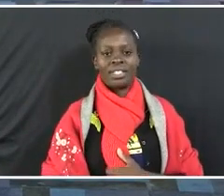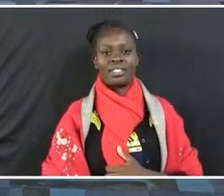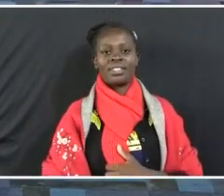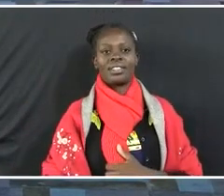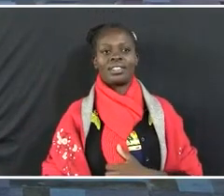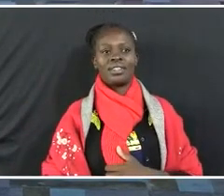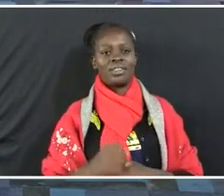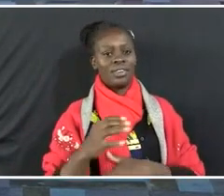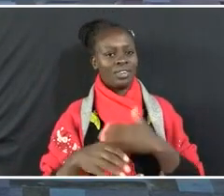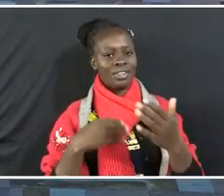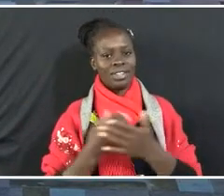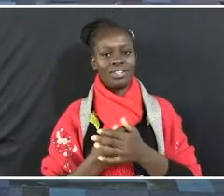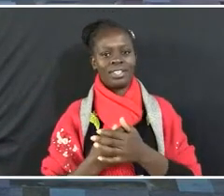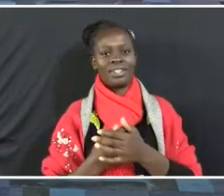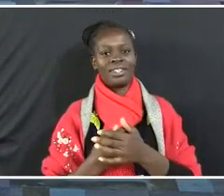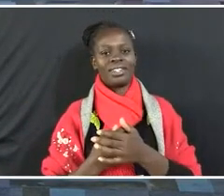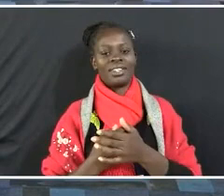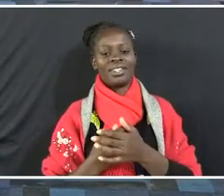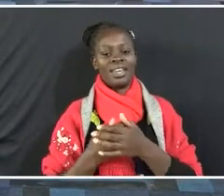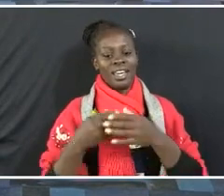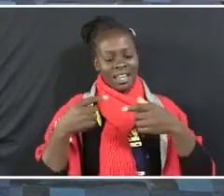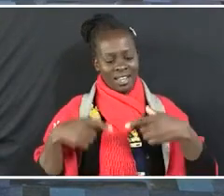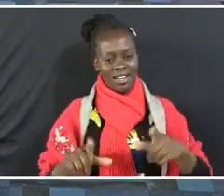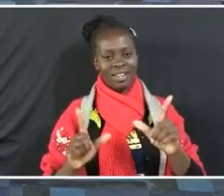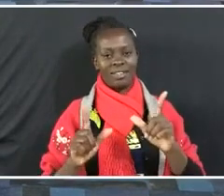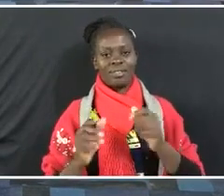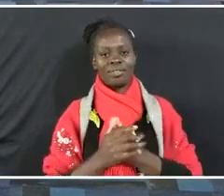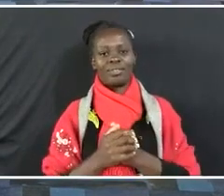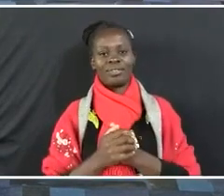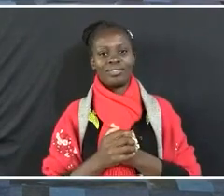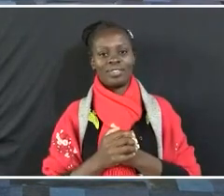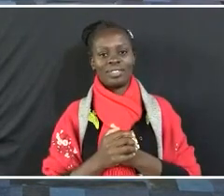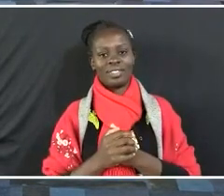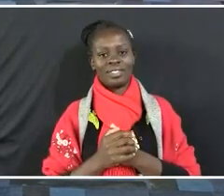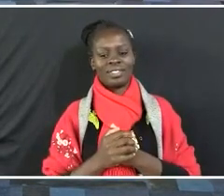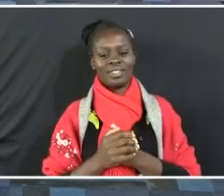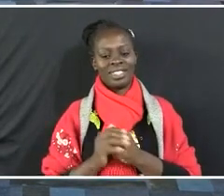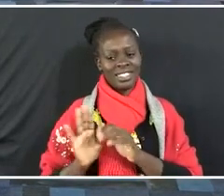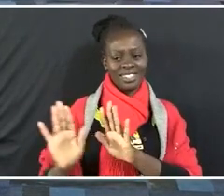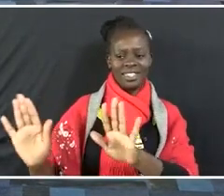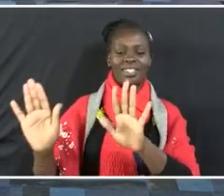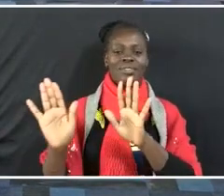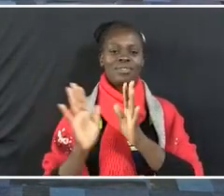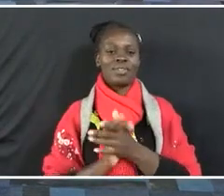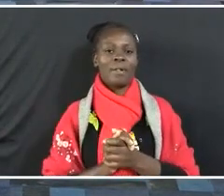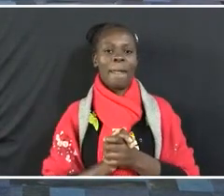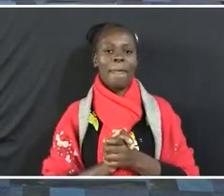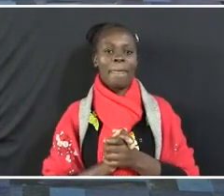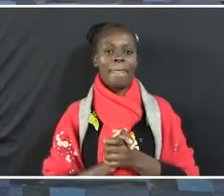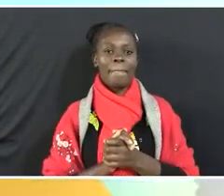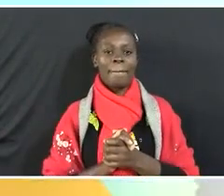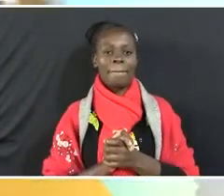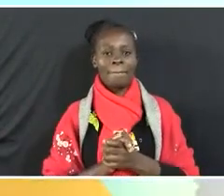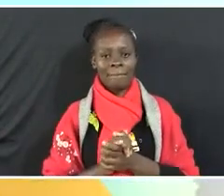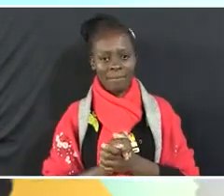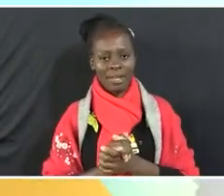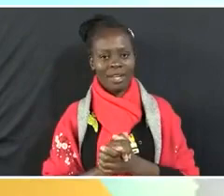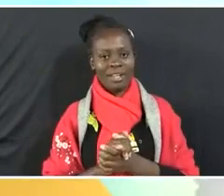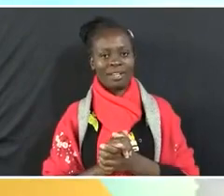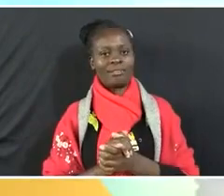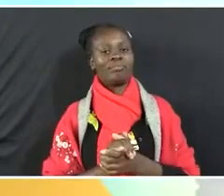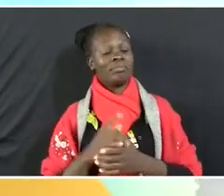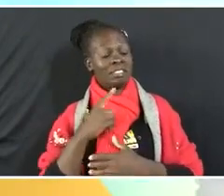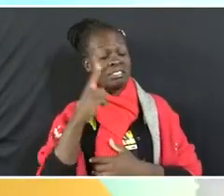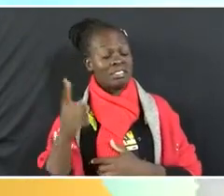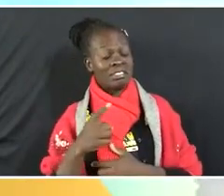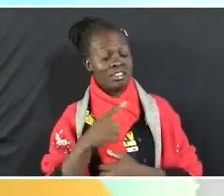are just old somewhere with wisdom. Then you leave for the others. I know I've said a point that is not popular, but let's